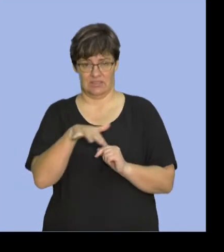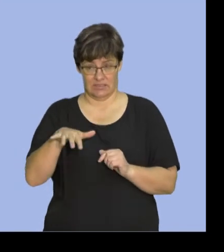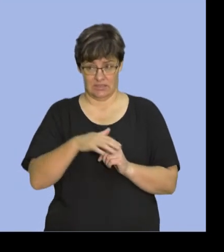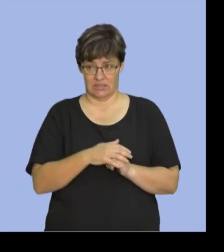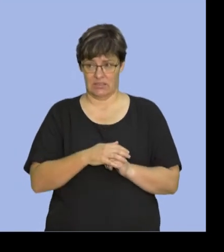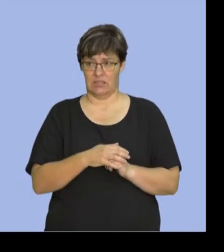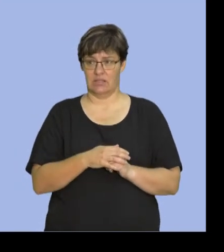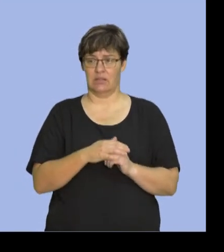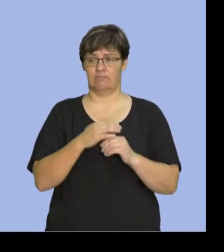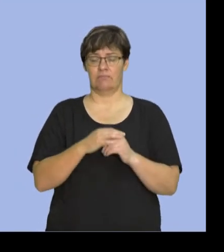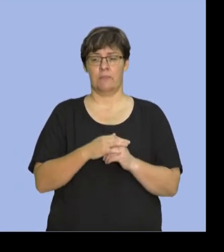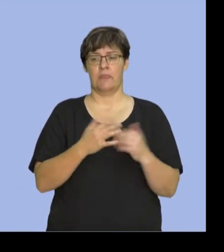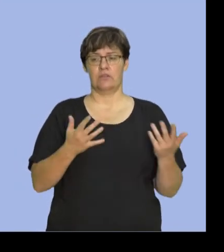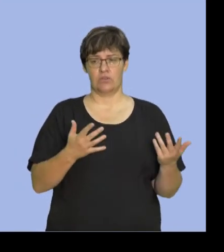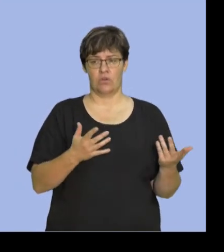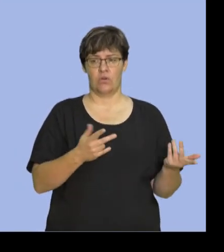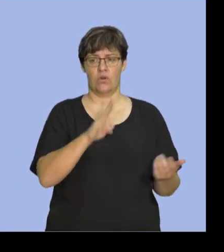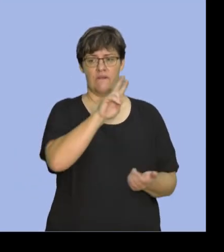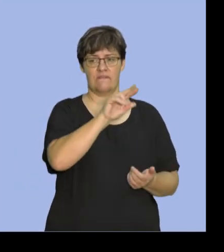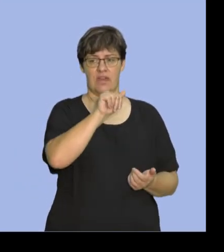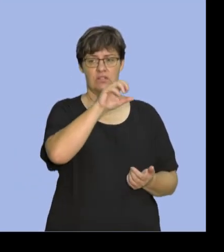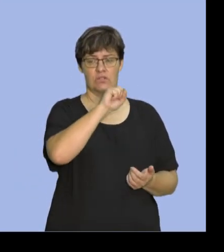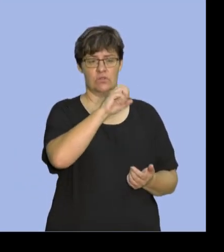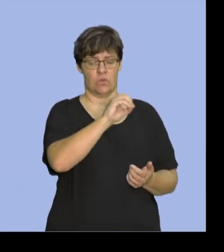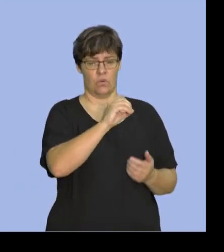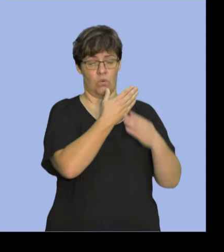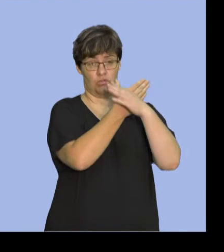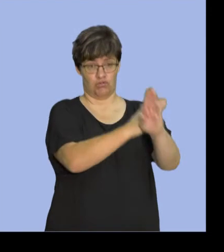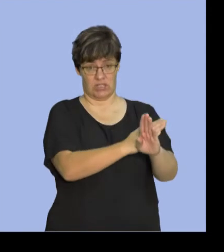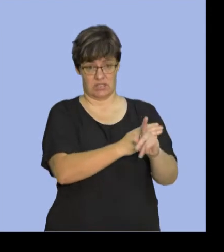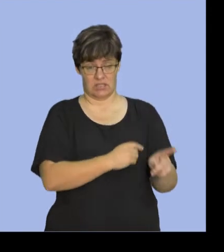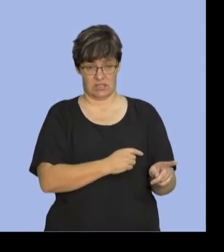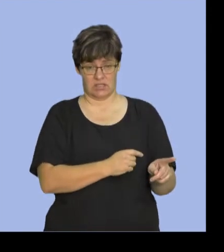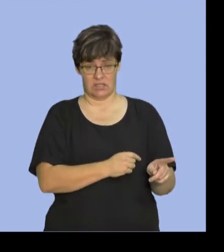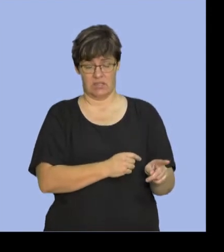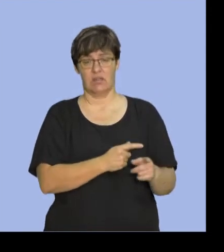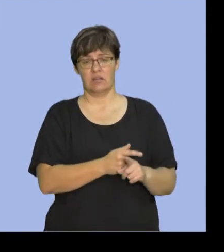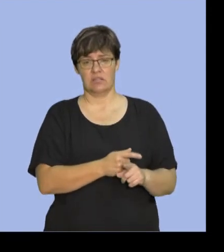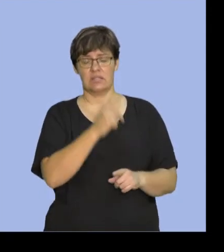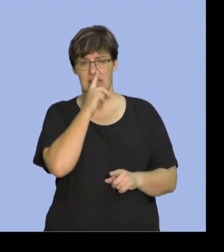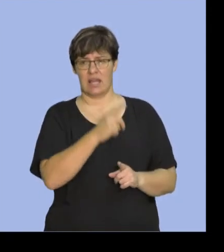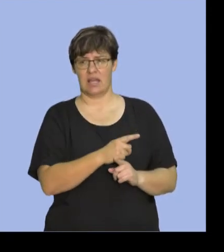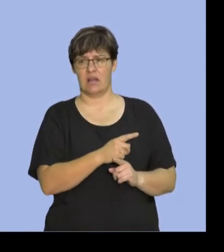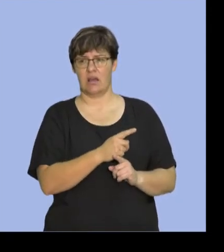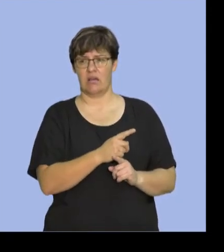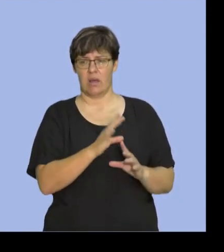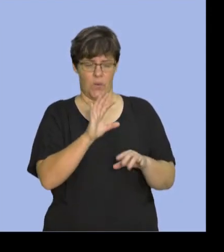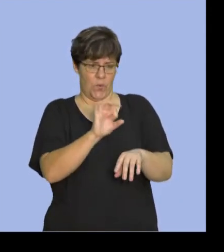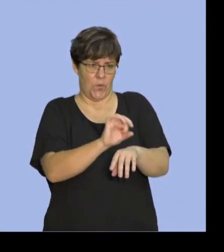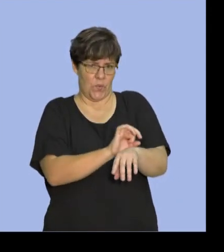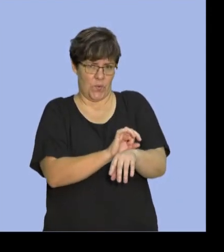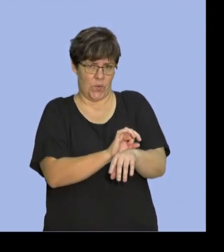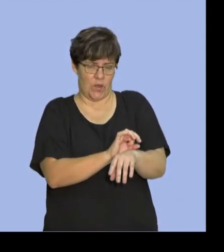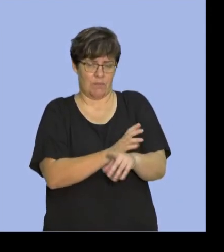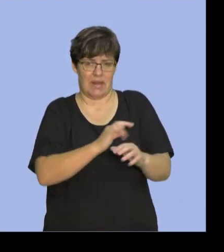heat loss. So here we look at vasoconstriction, and you can see that the blood vessels are significantly narrower